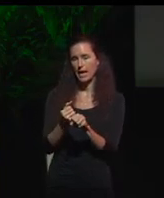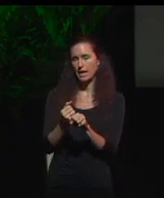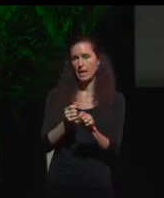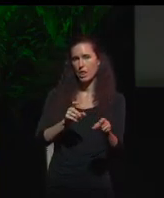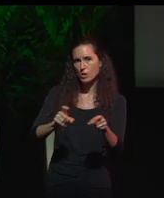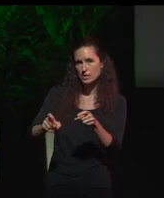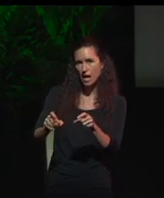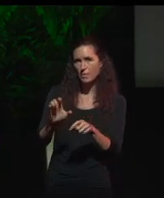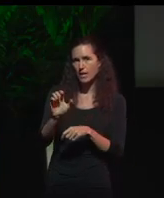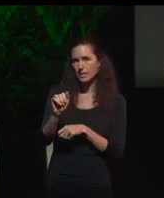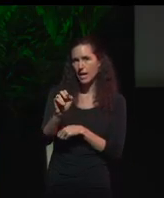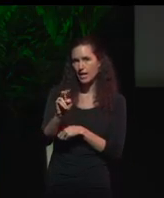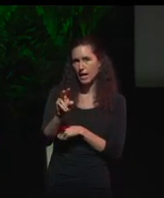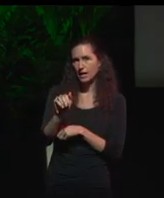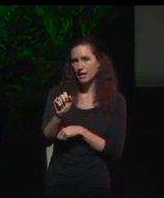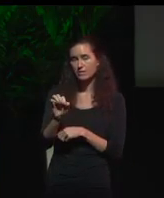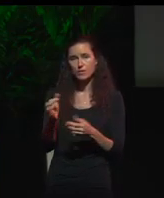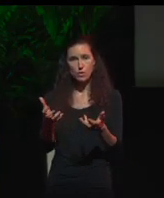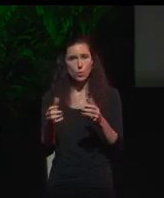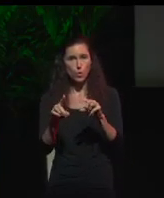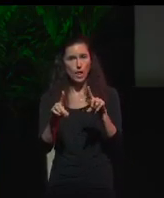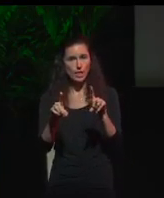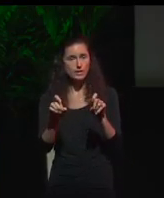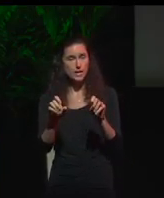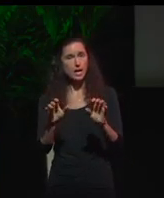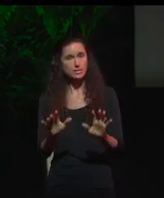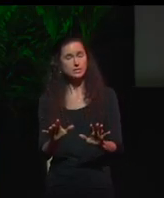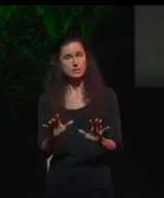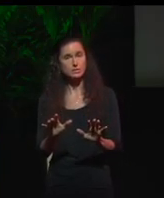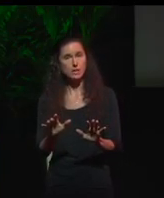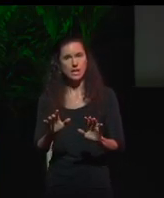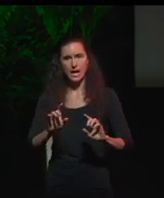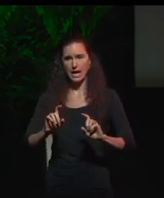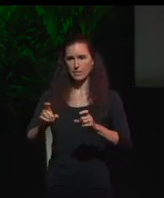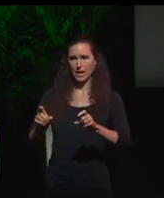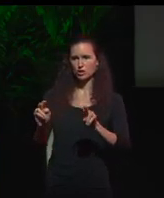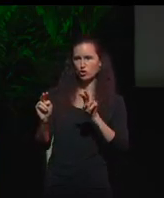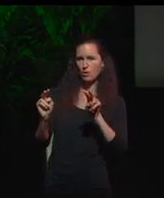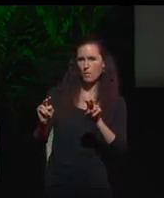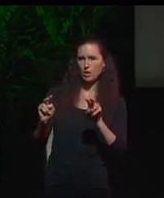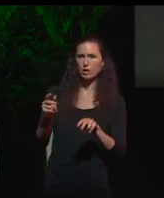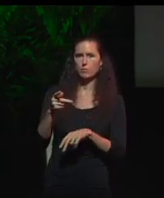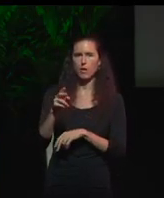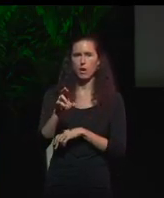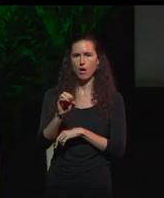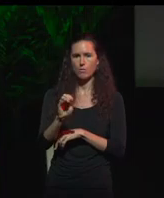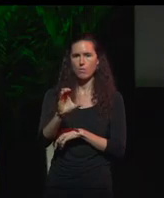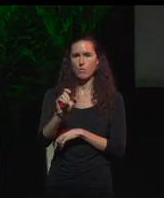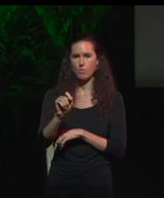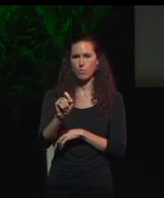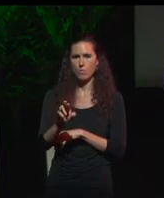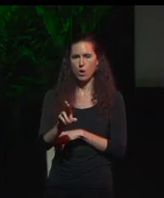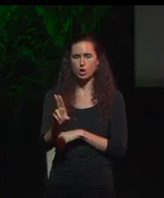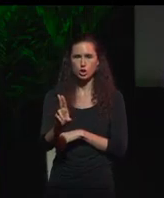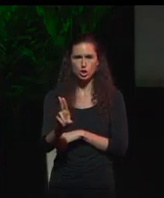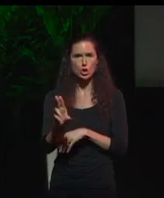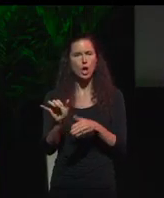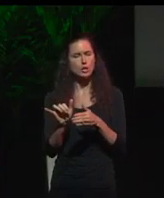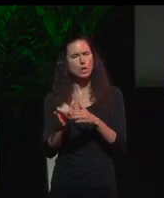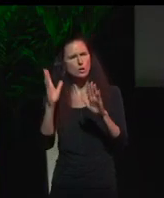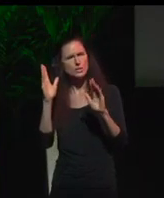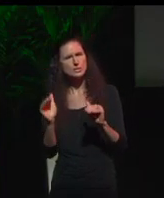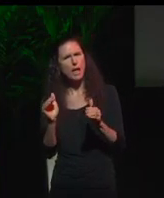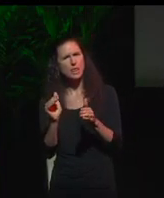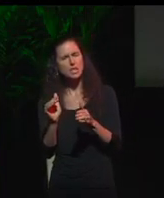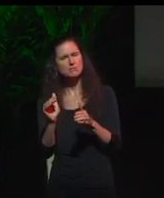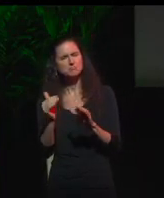in Canvas if you want the test to be administered and monitored by ProctorU Review Plus. So expect that email